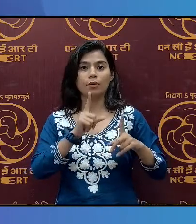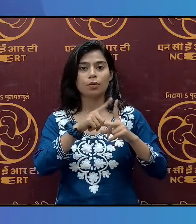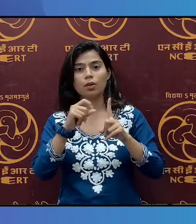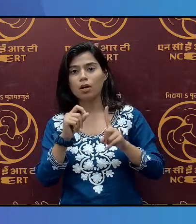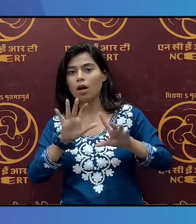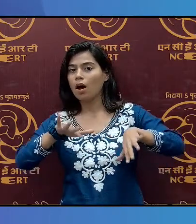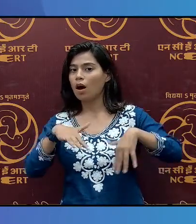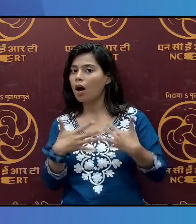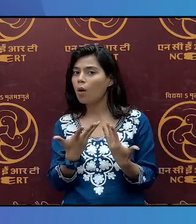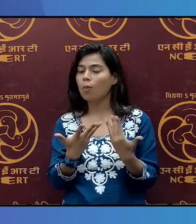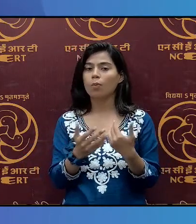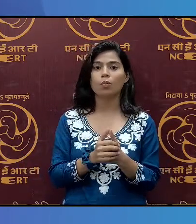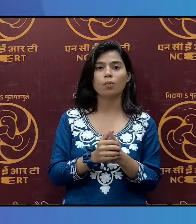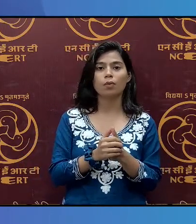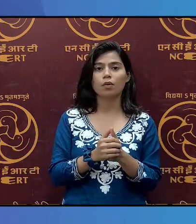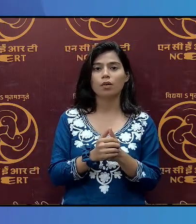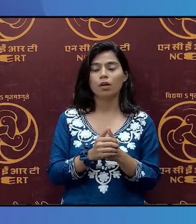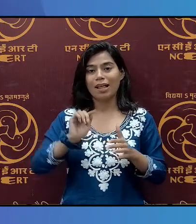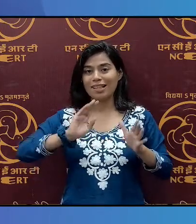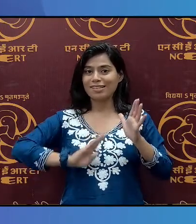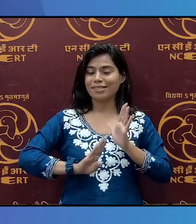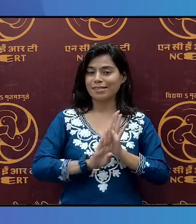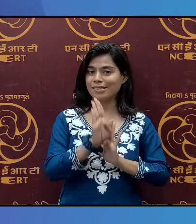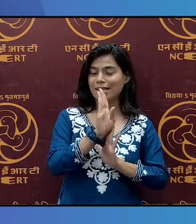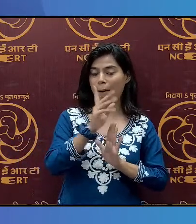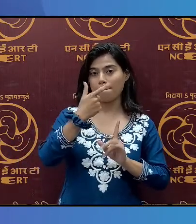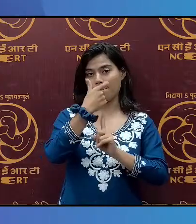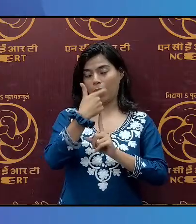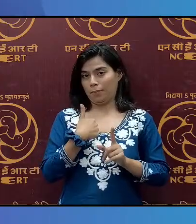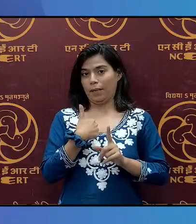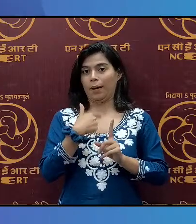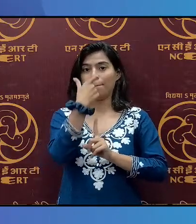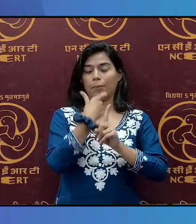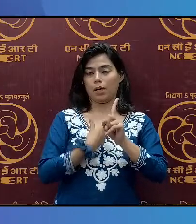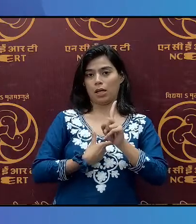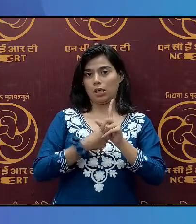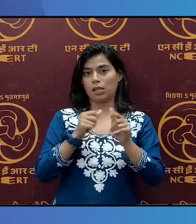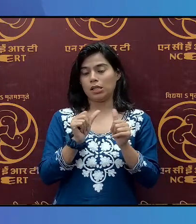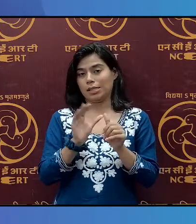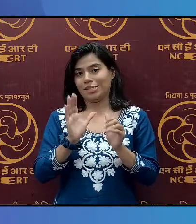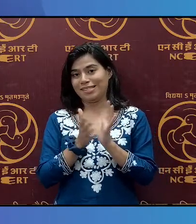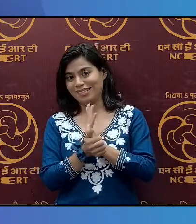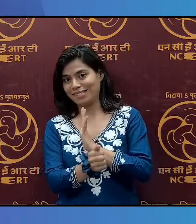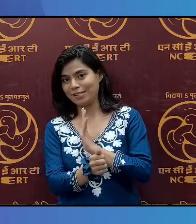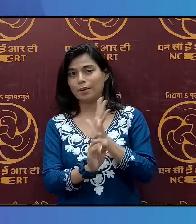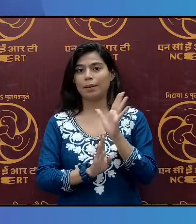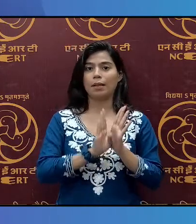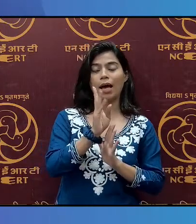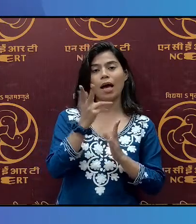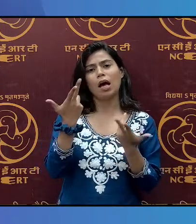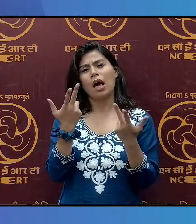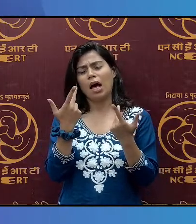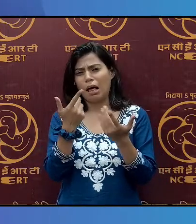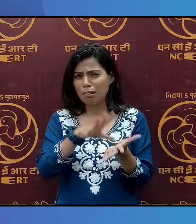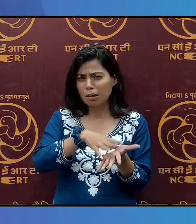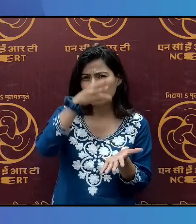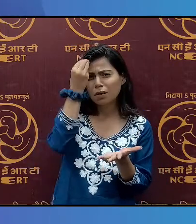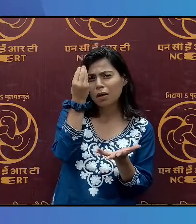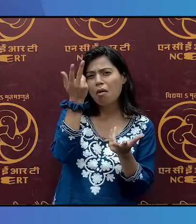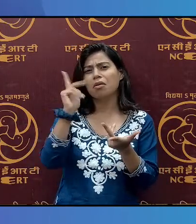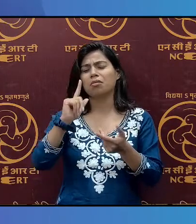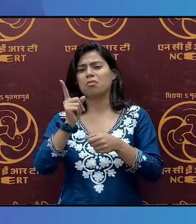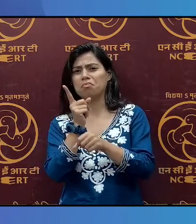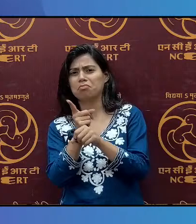also enhances development of my personal abilities or develop my professional ability as a learner, as a teacher, or something